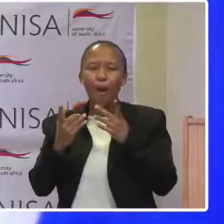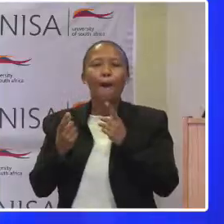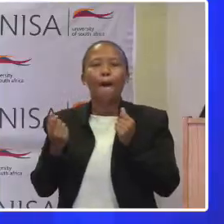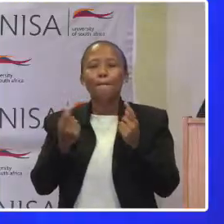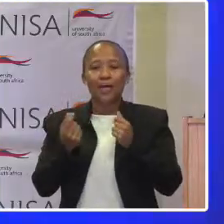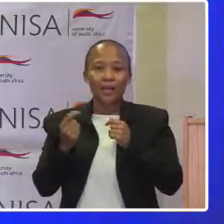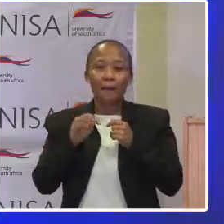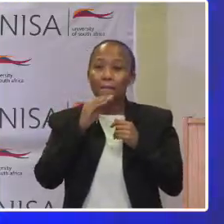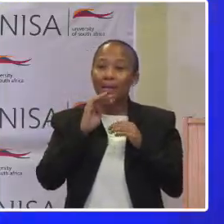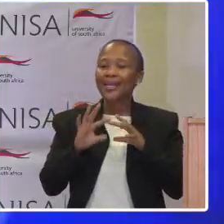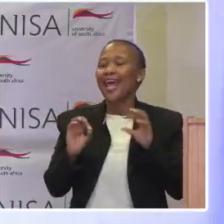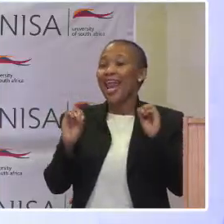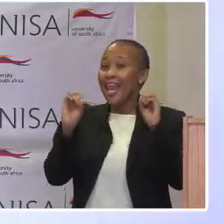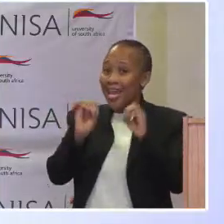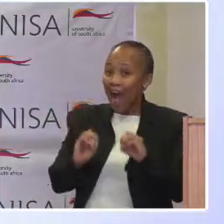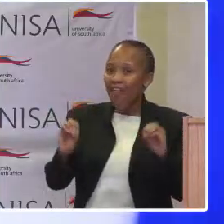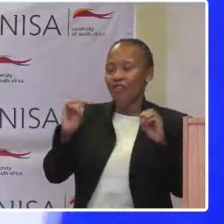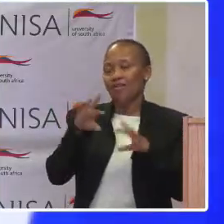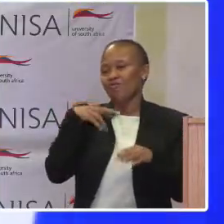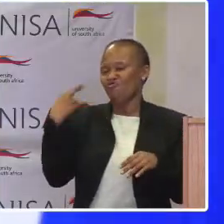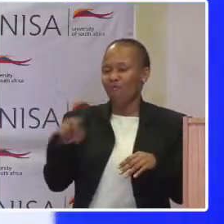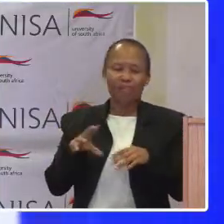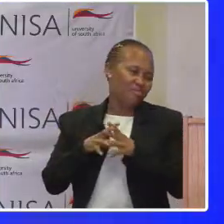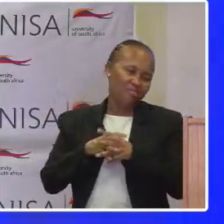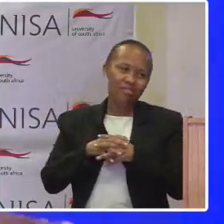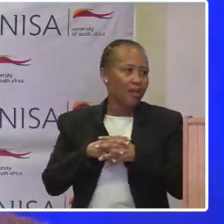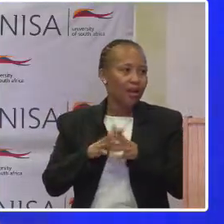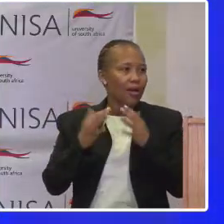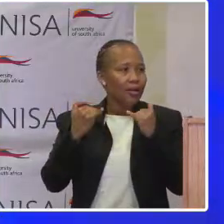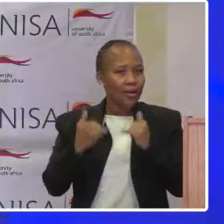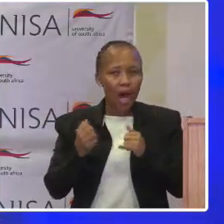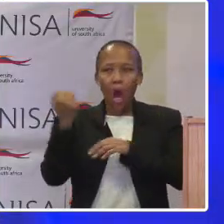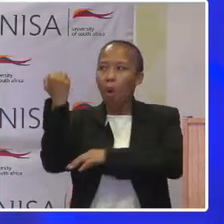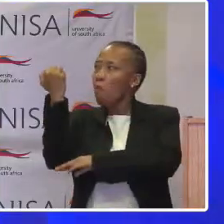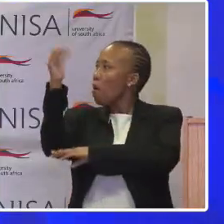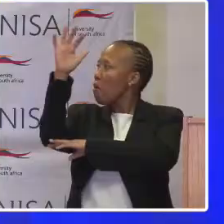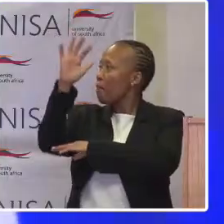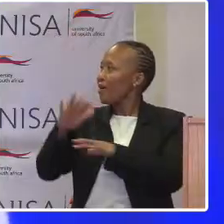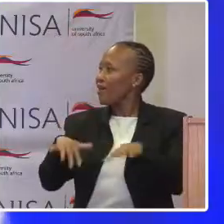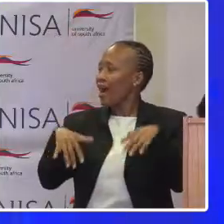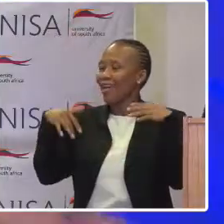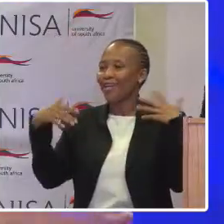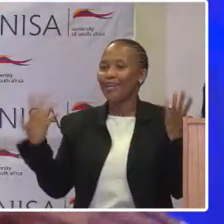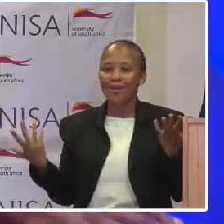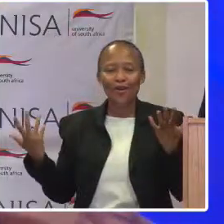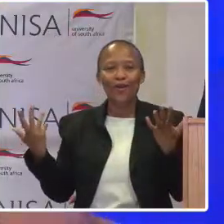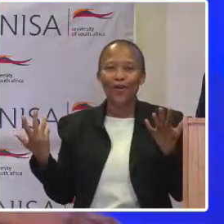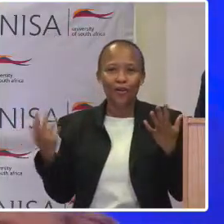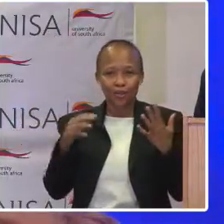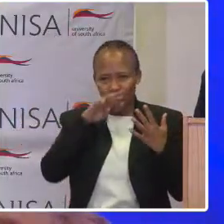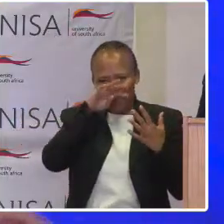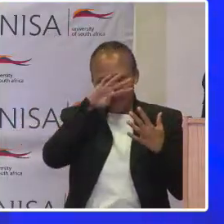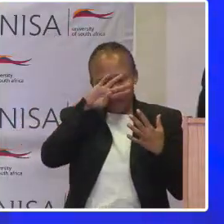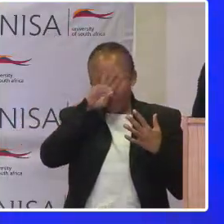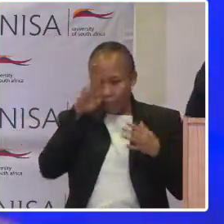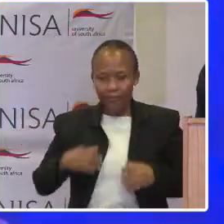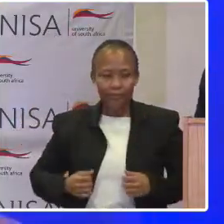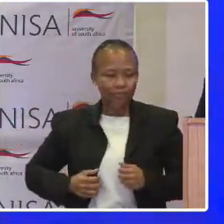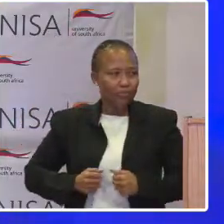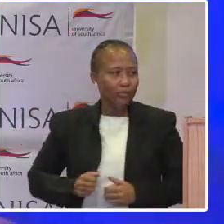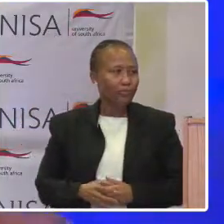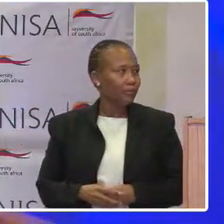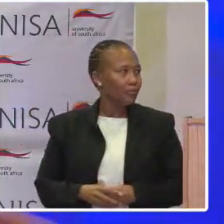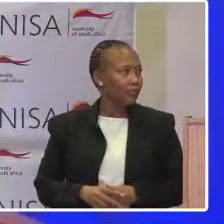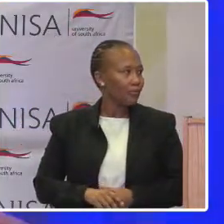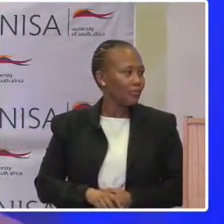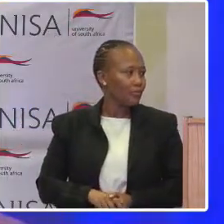rehearsed, nothing. That's why you see no PowerPoints there, just ready to. You didn't know you